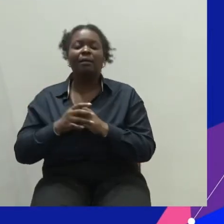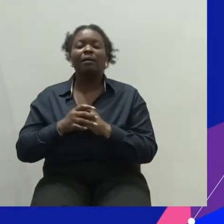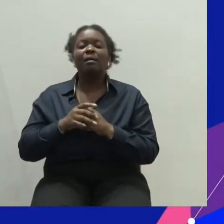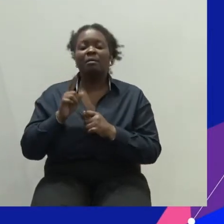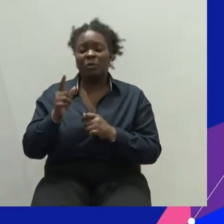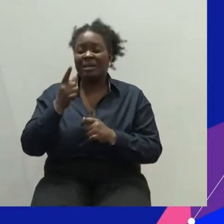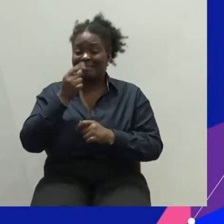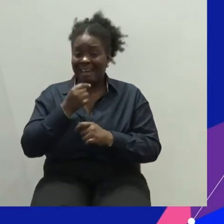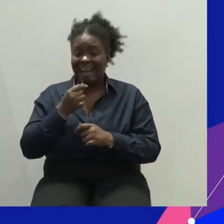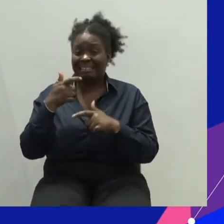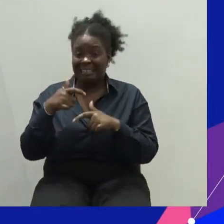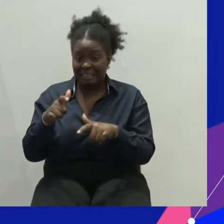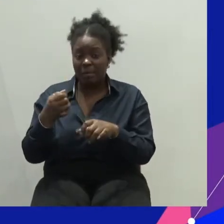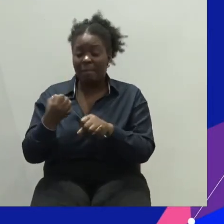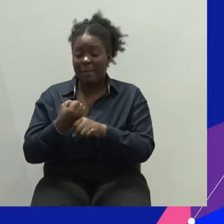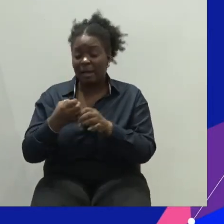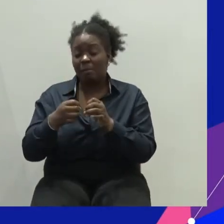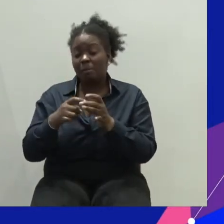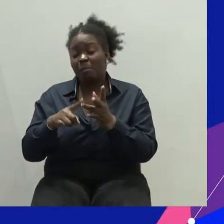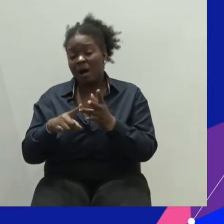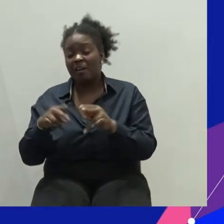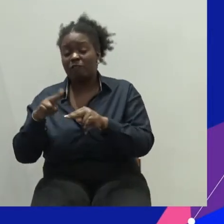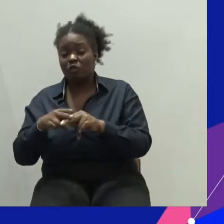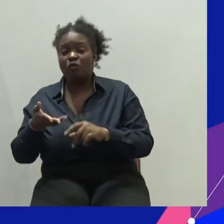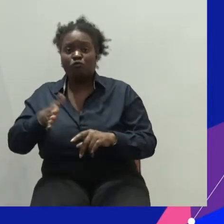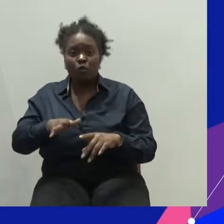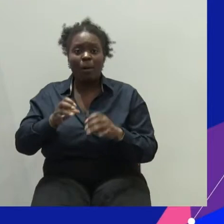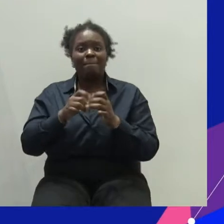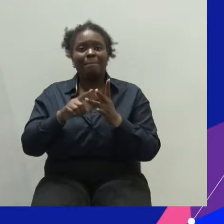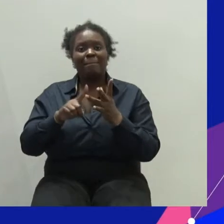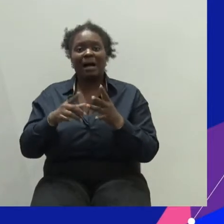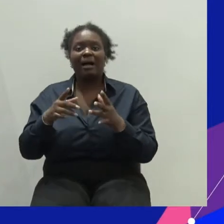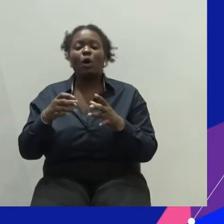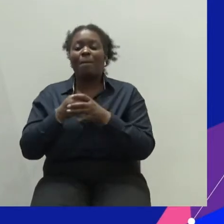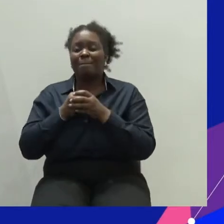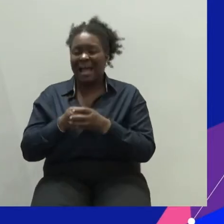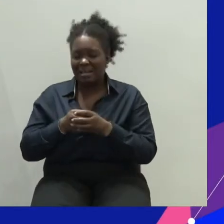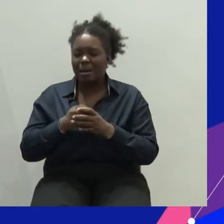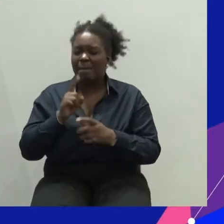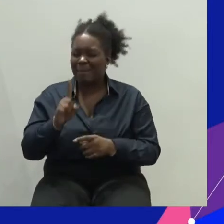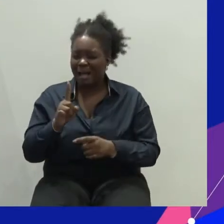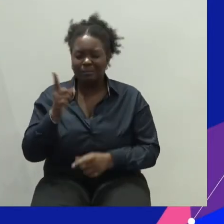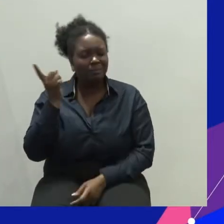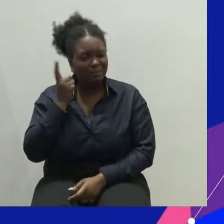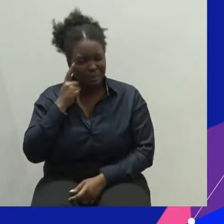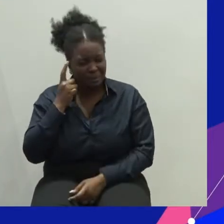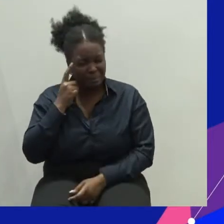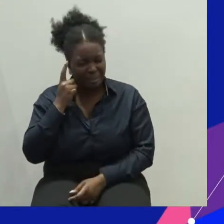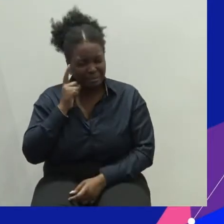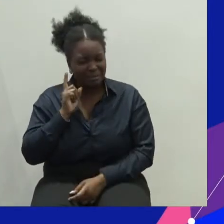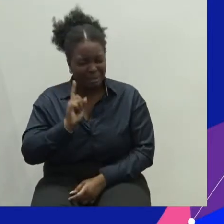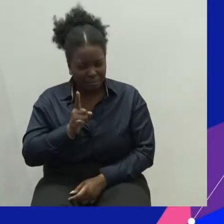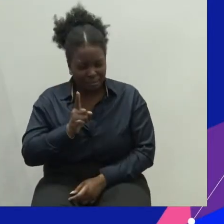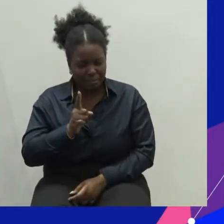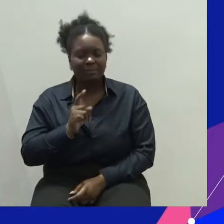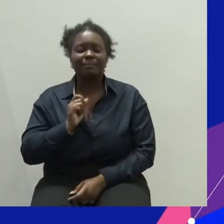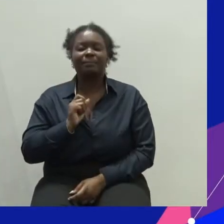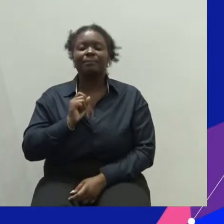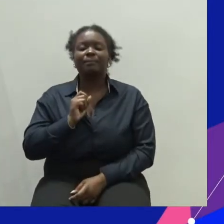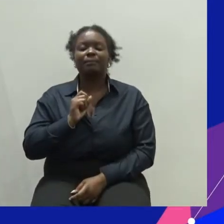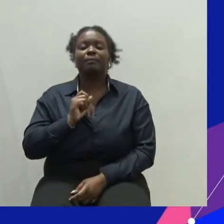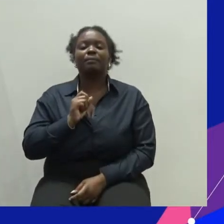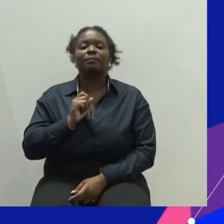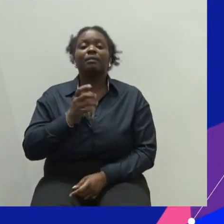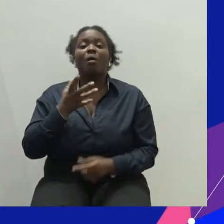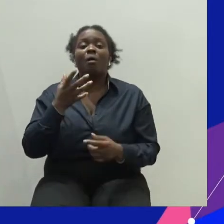biomass. But it almost doesn't make sense to do that. The cost is one part of it, but when there are